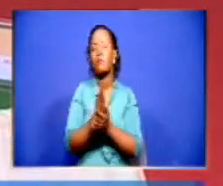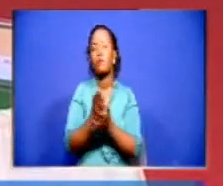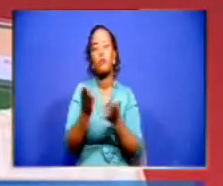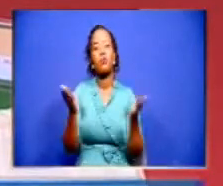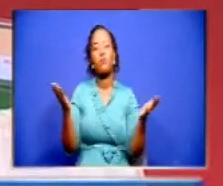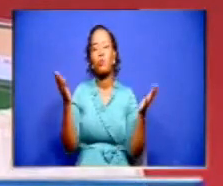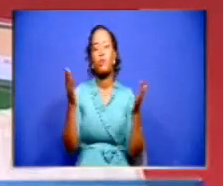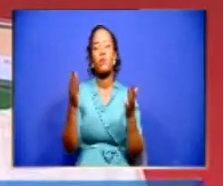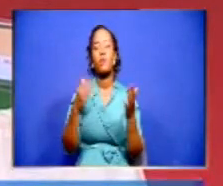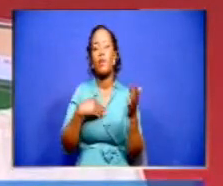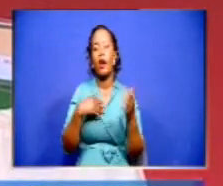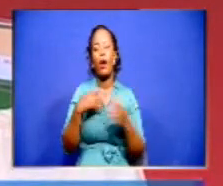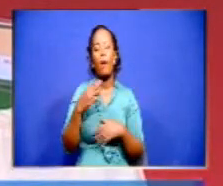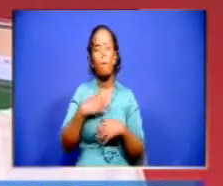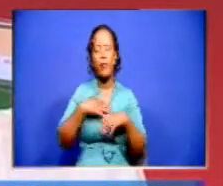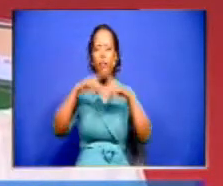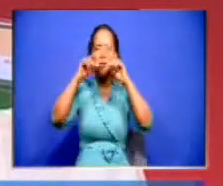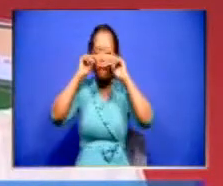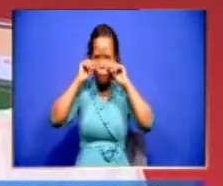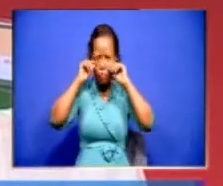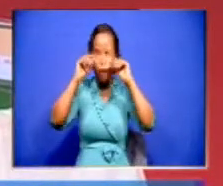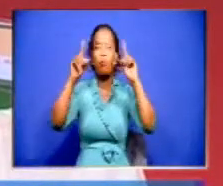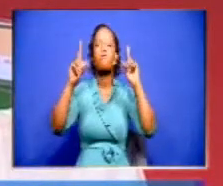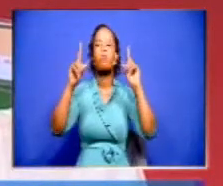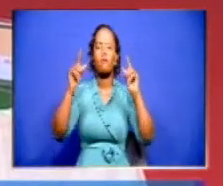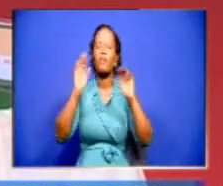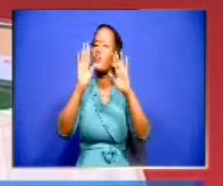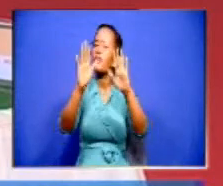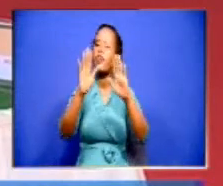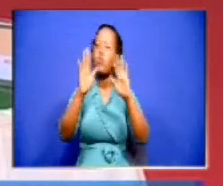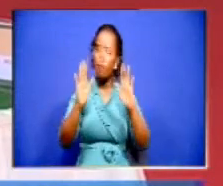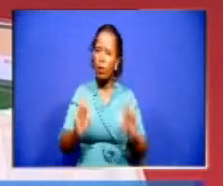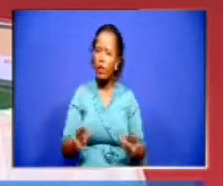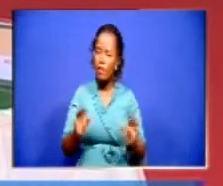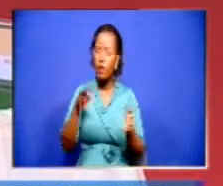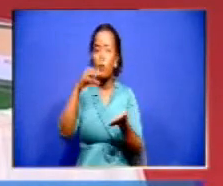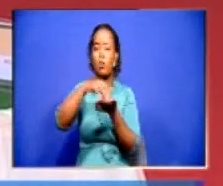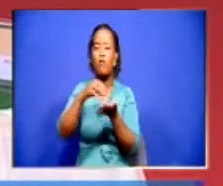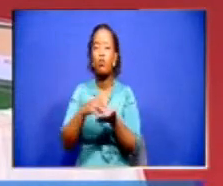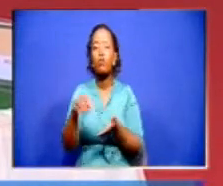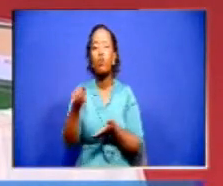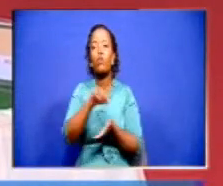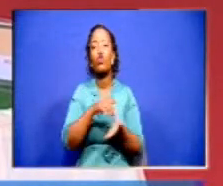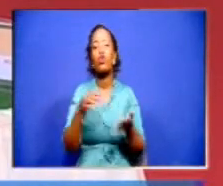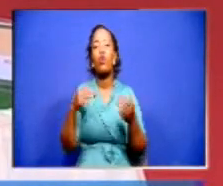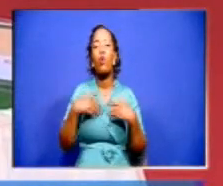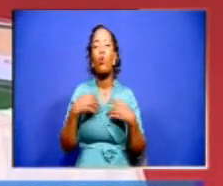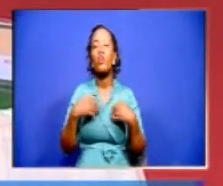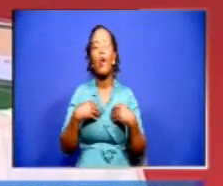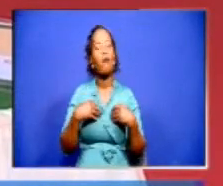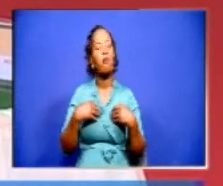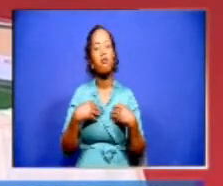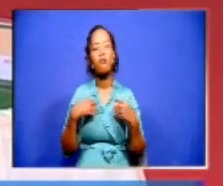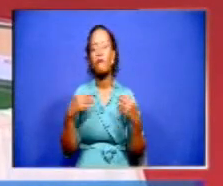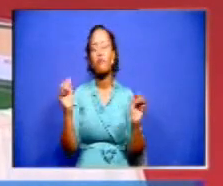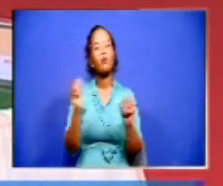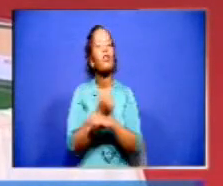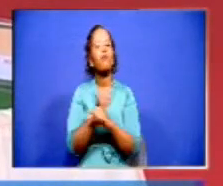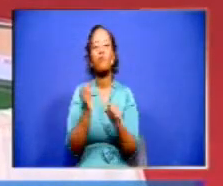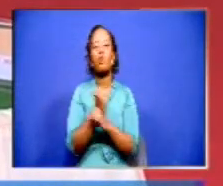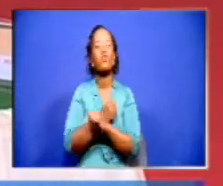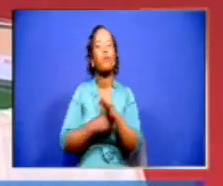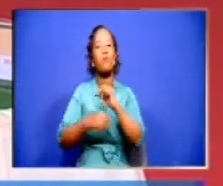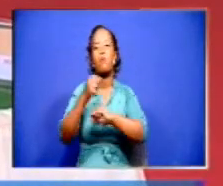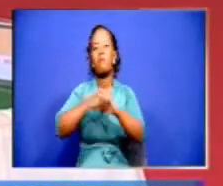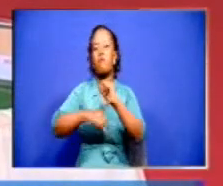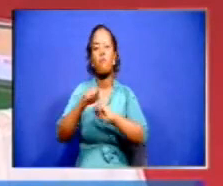it brought me to senses. It makes a lot of sense. The situation we have now is impractical, if not